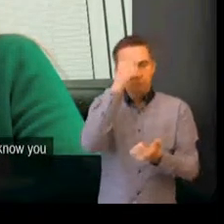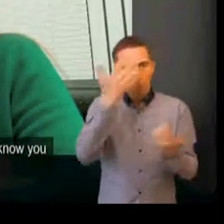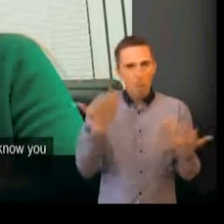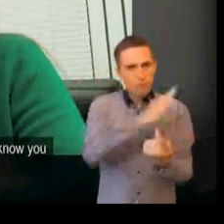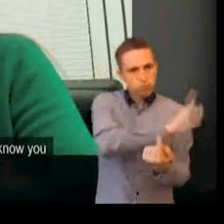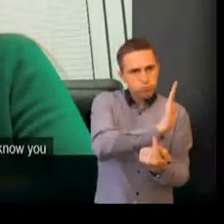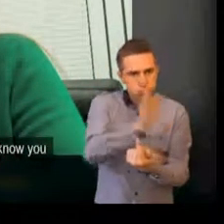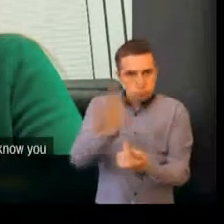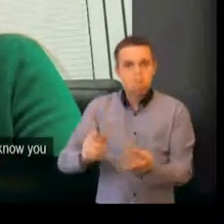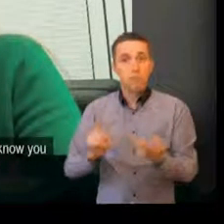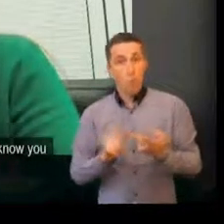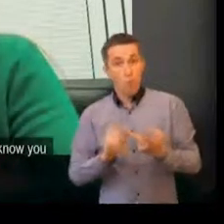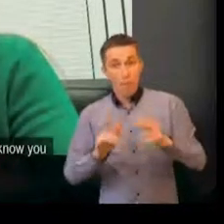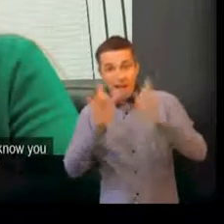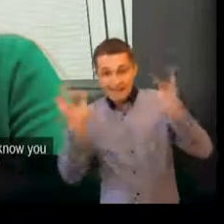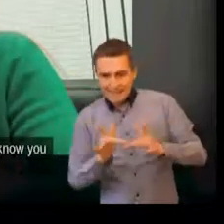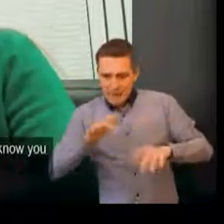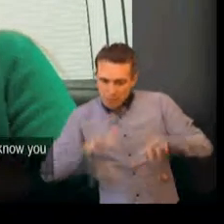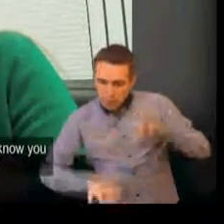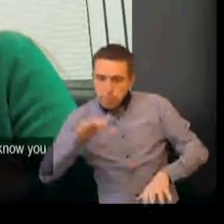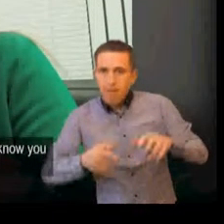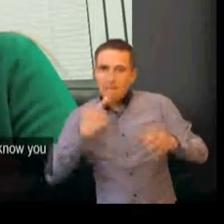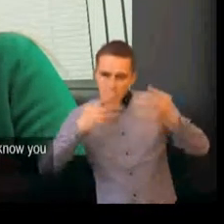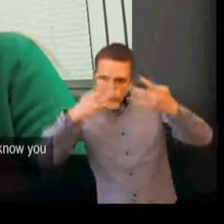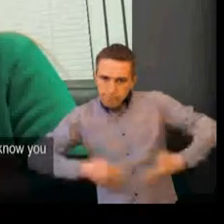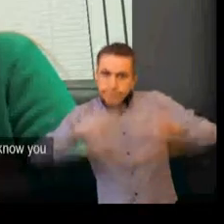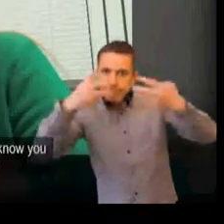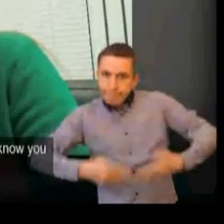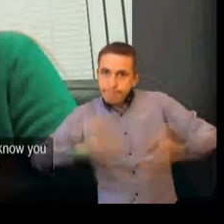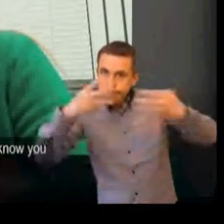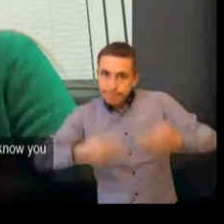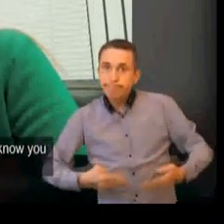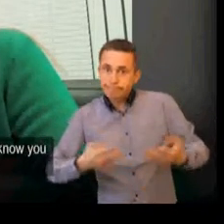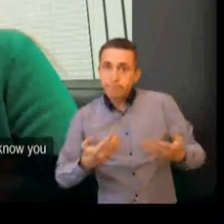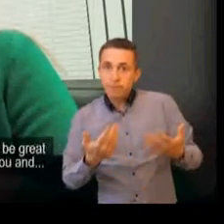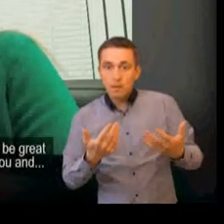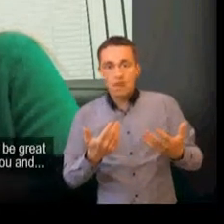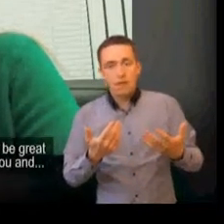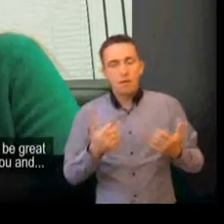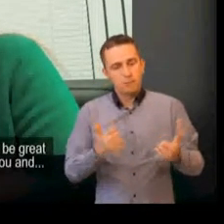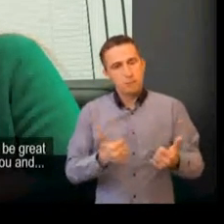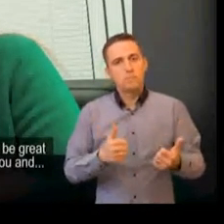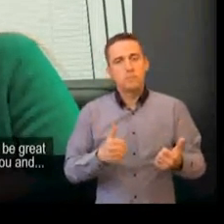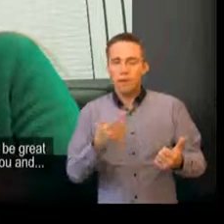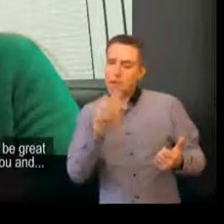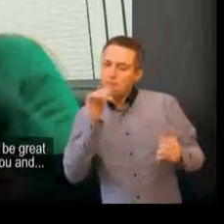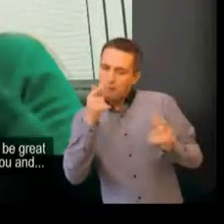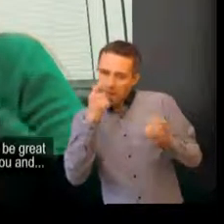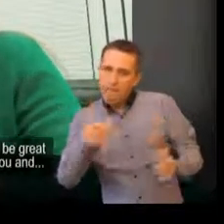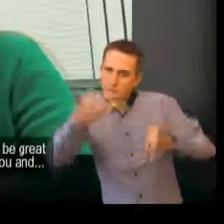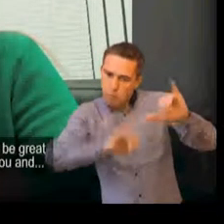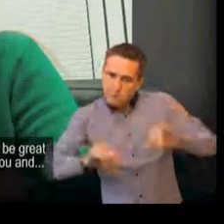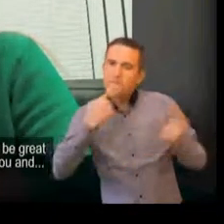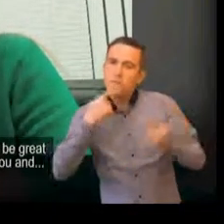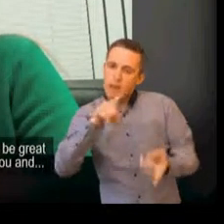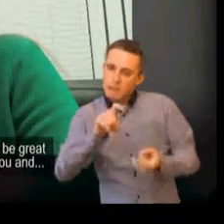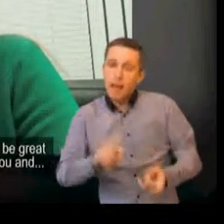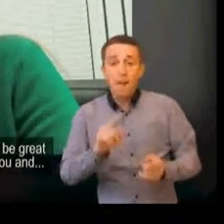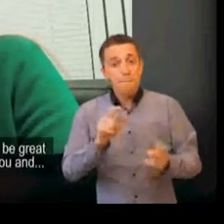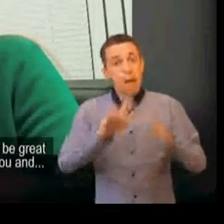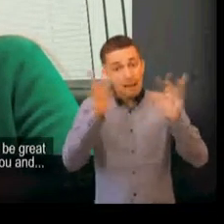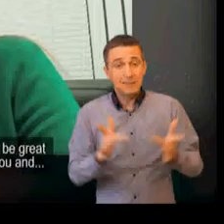was available and things like that. And so I think probably the first port of call, the